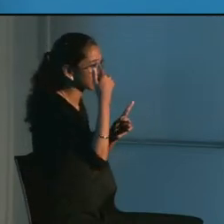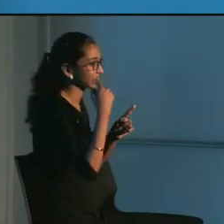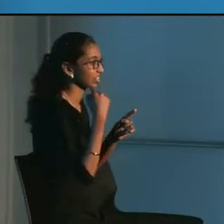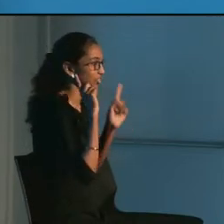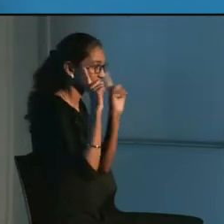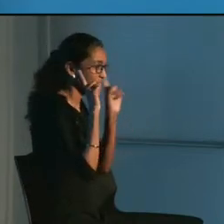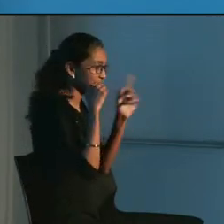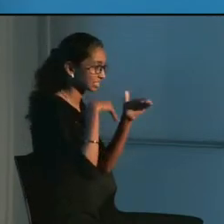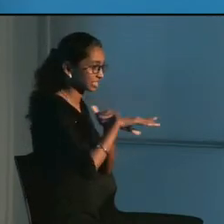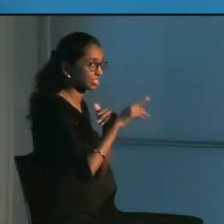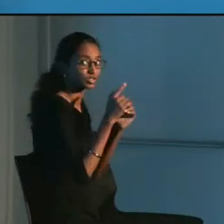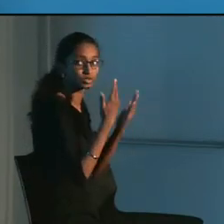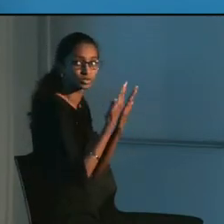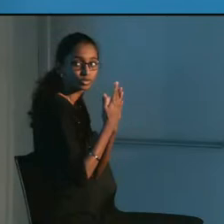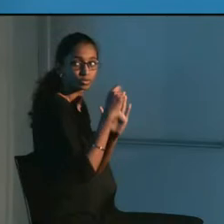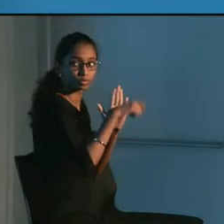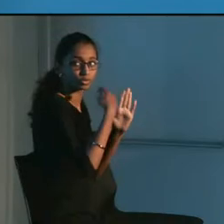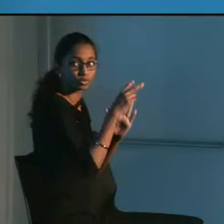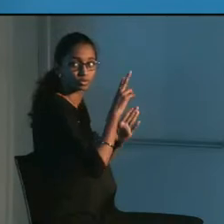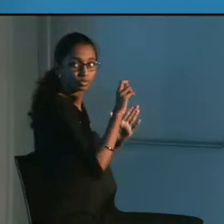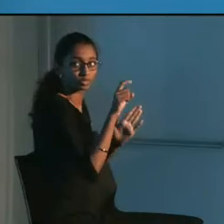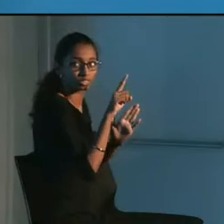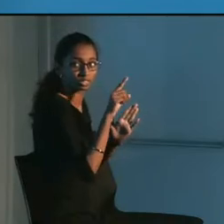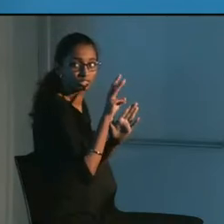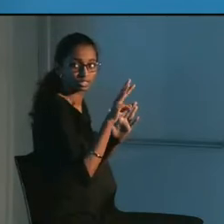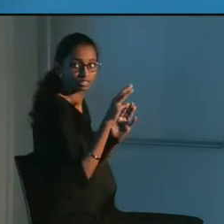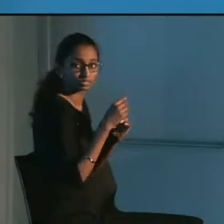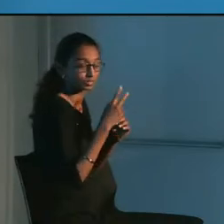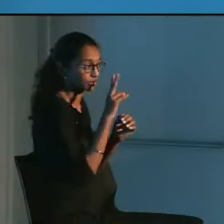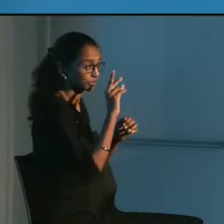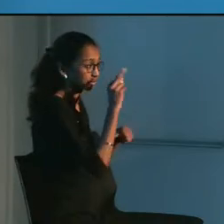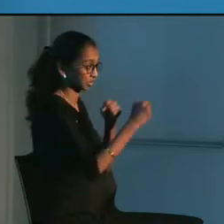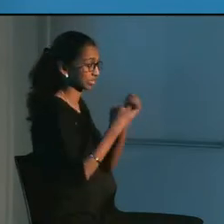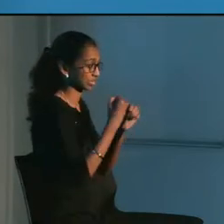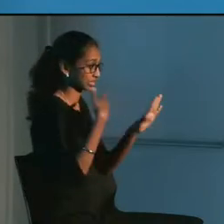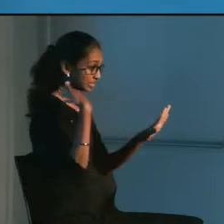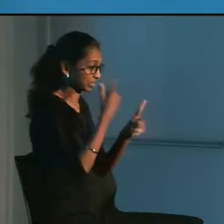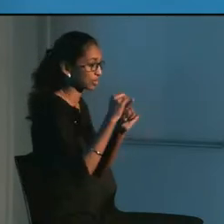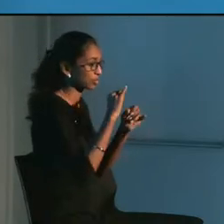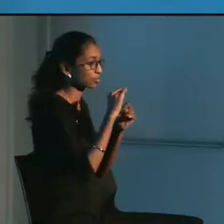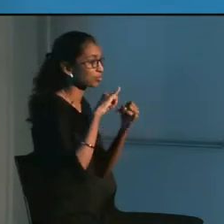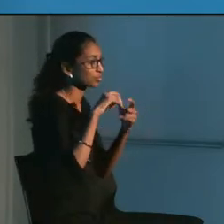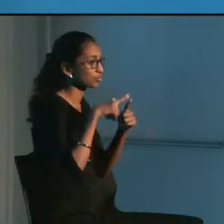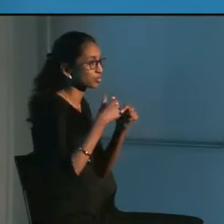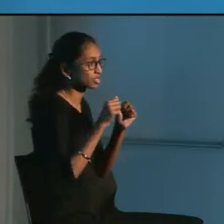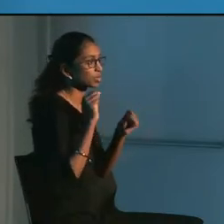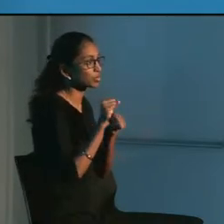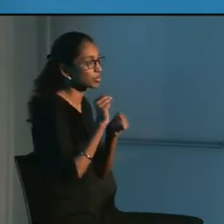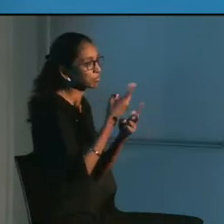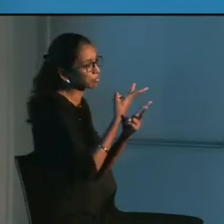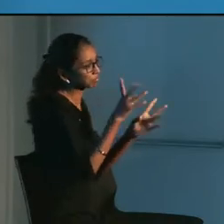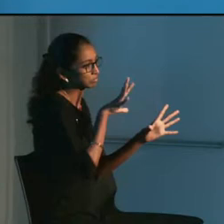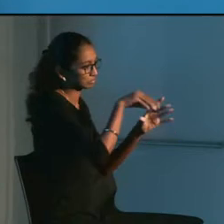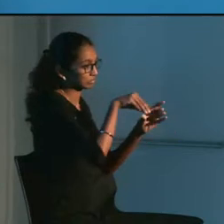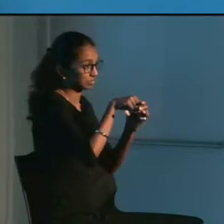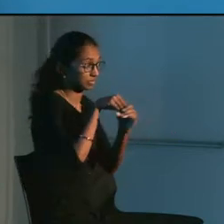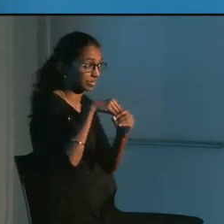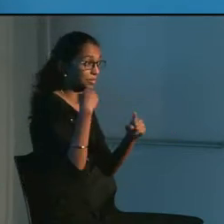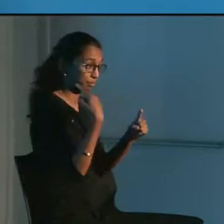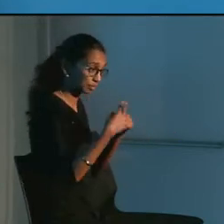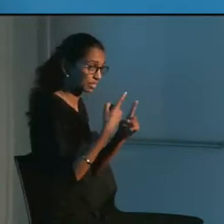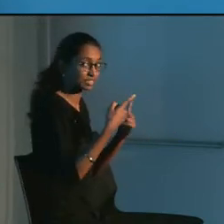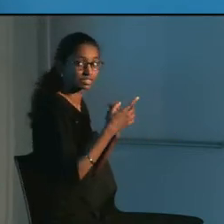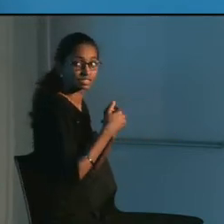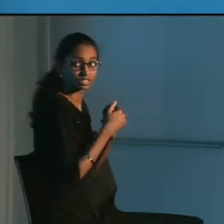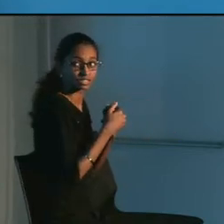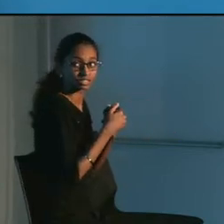in 2003. Over the 20 years, Patija has worked with multiple communities and designed a wide range of